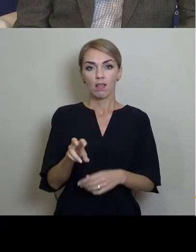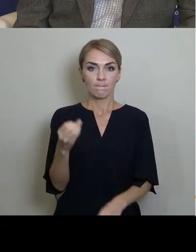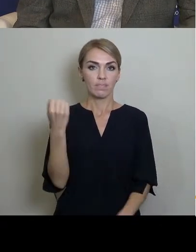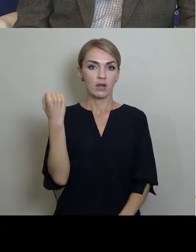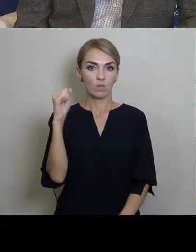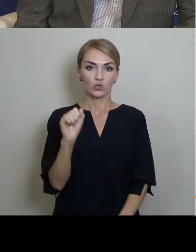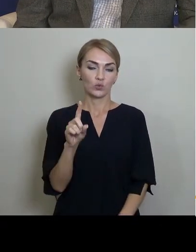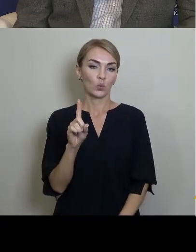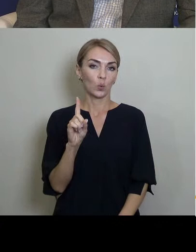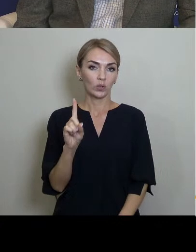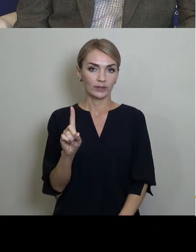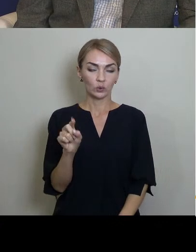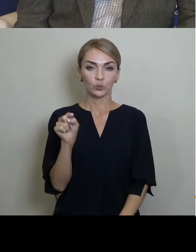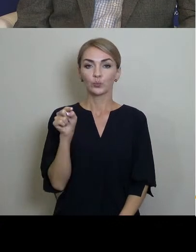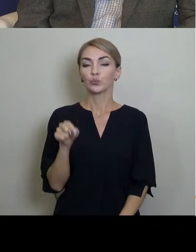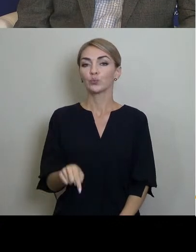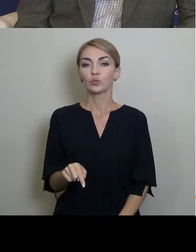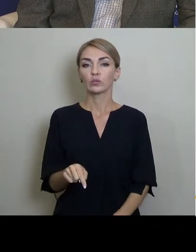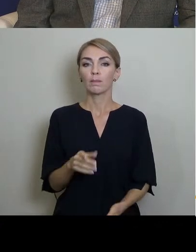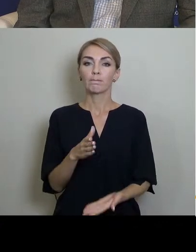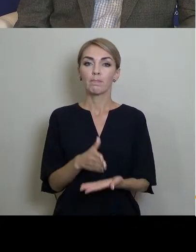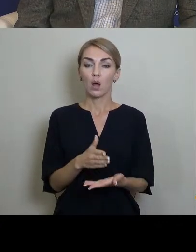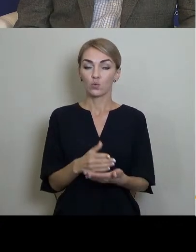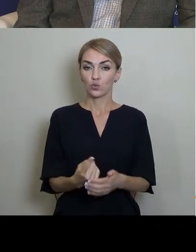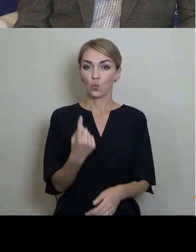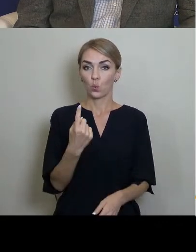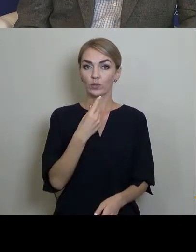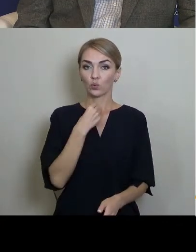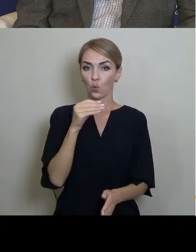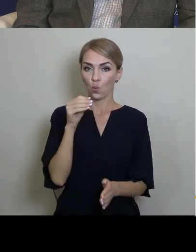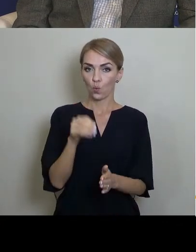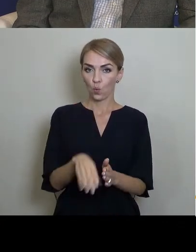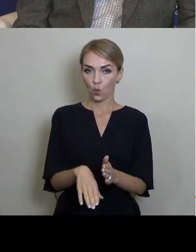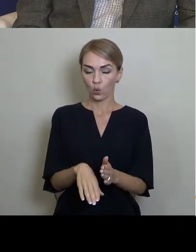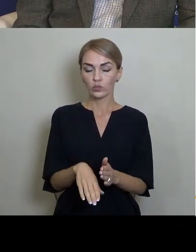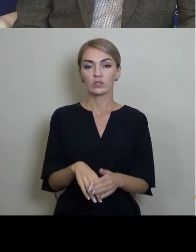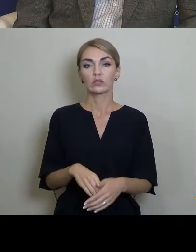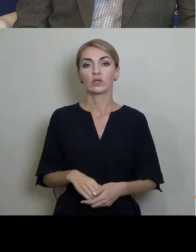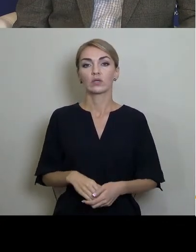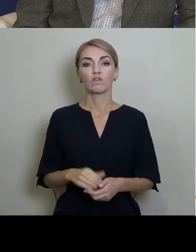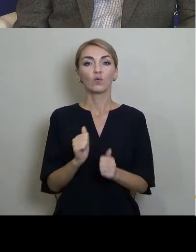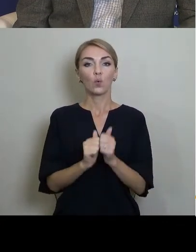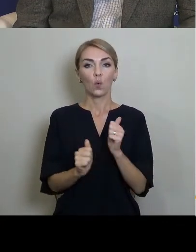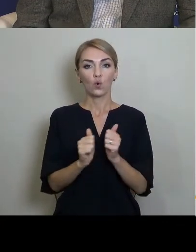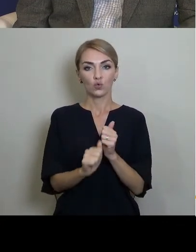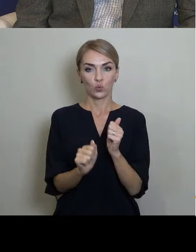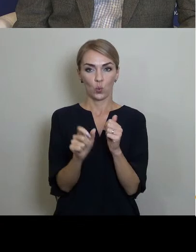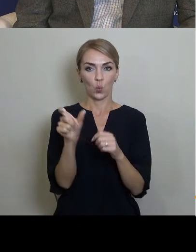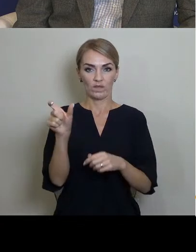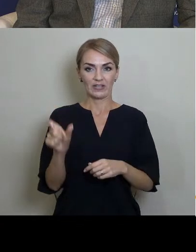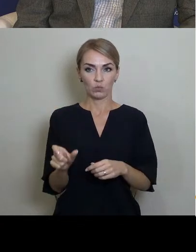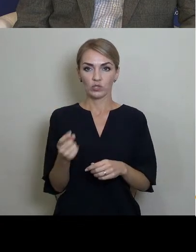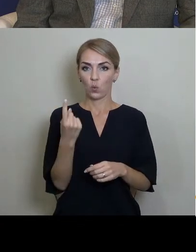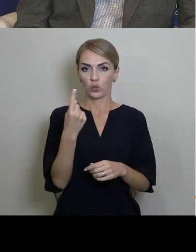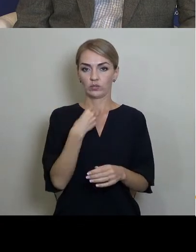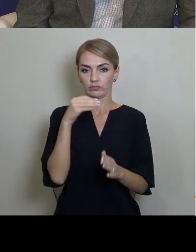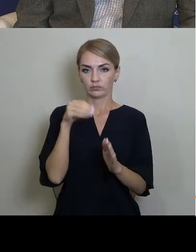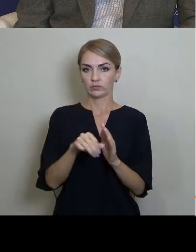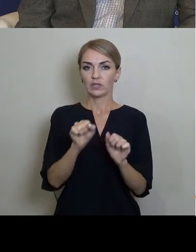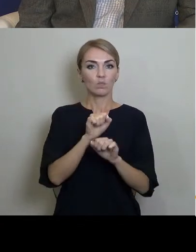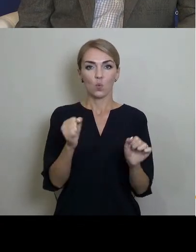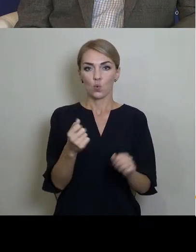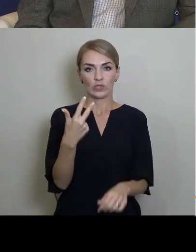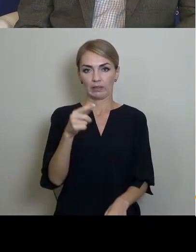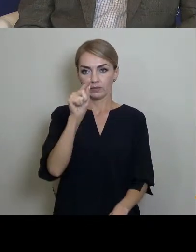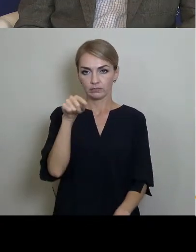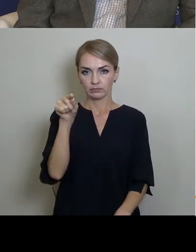majoritarian constituency was used. There was only one winner. But here, having one vote, and each